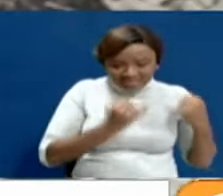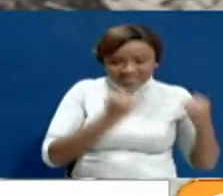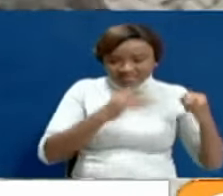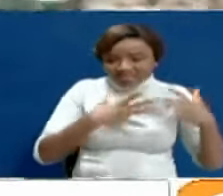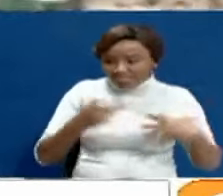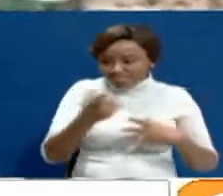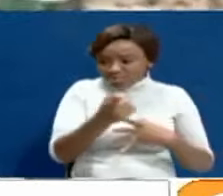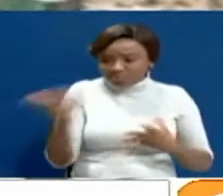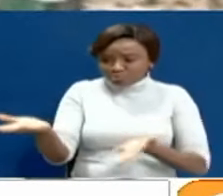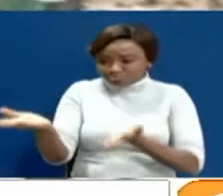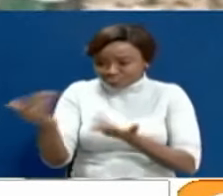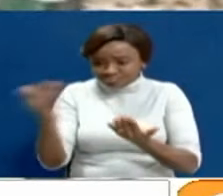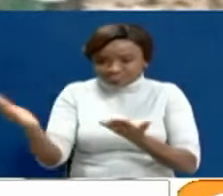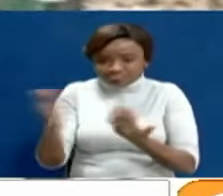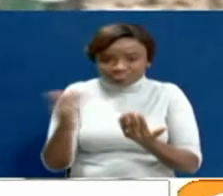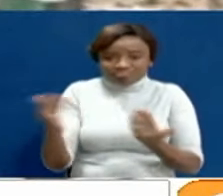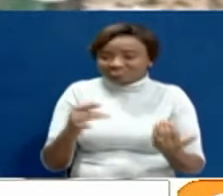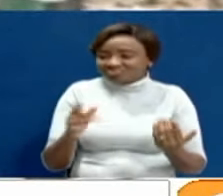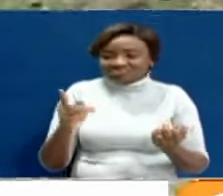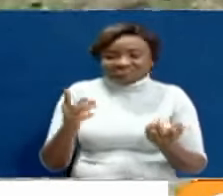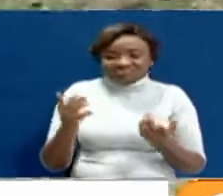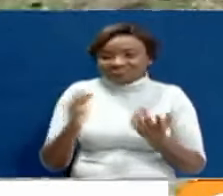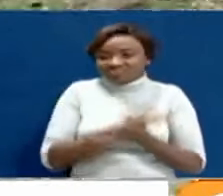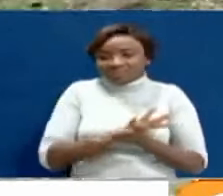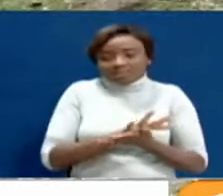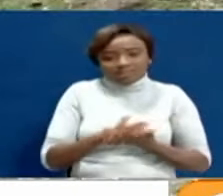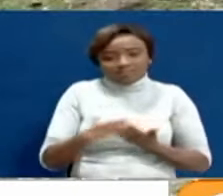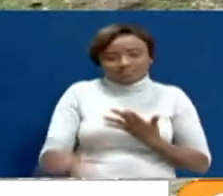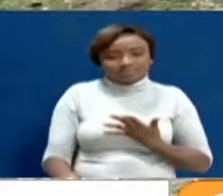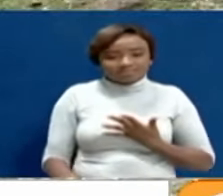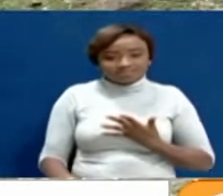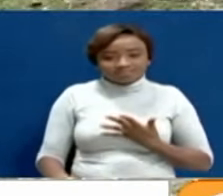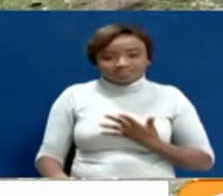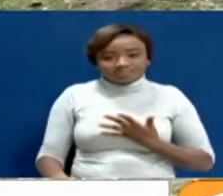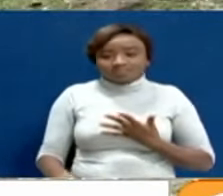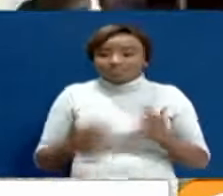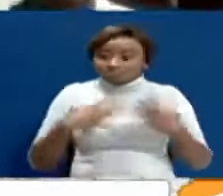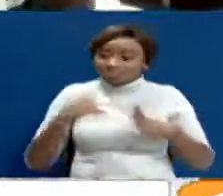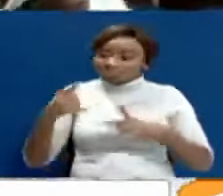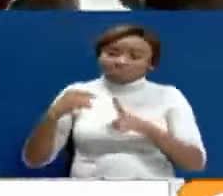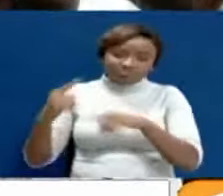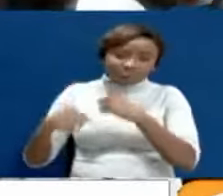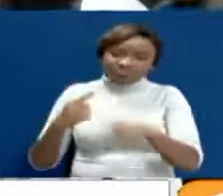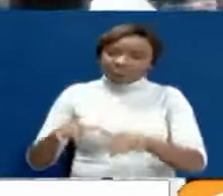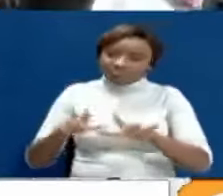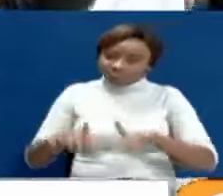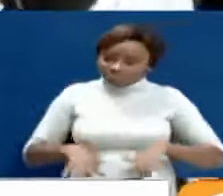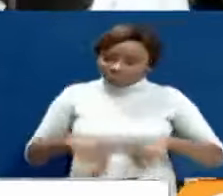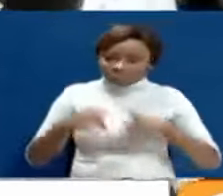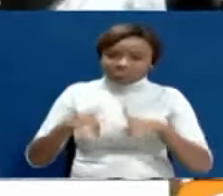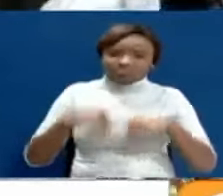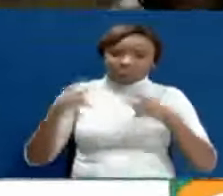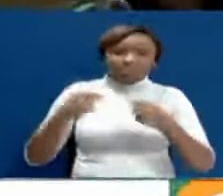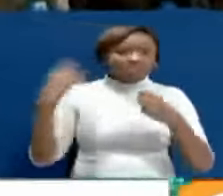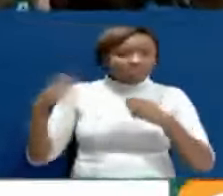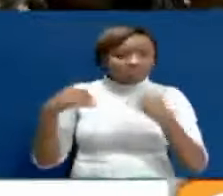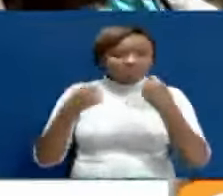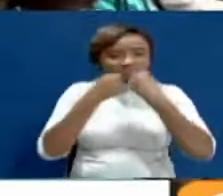encroachers vacate its way leave have borne little fruit. The inhabitants have continuously challenged the